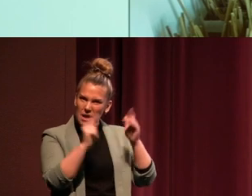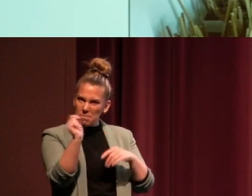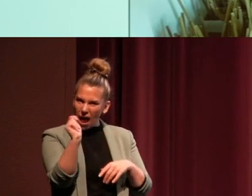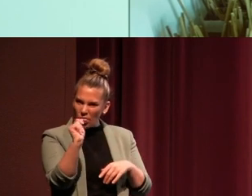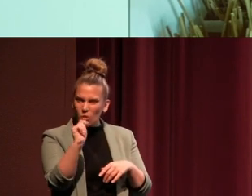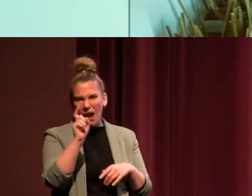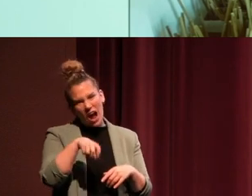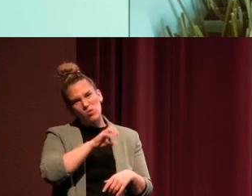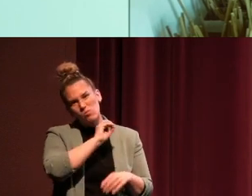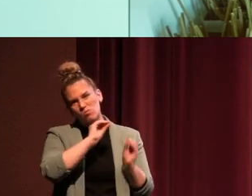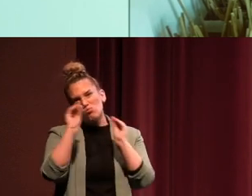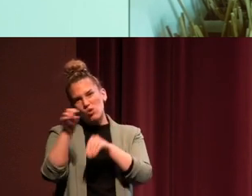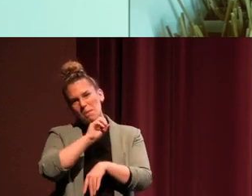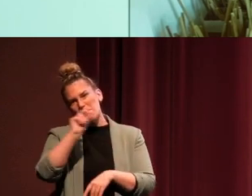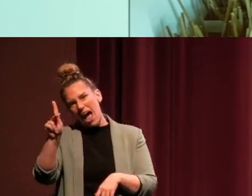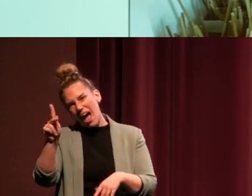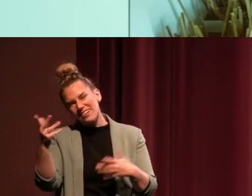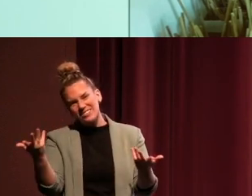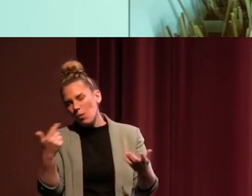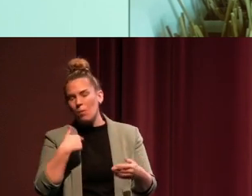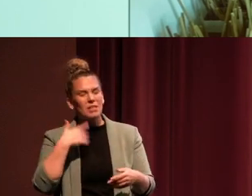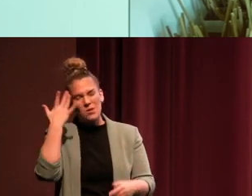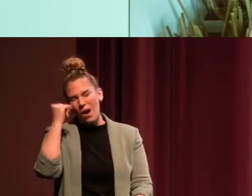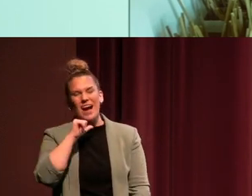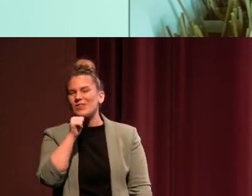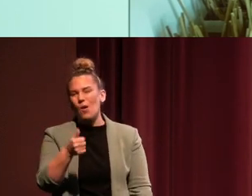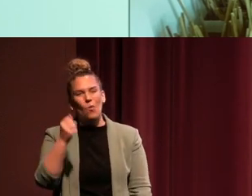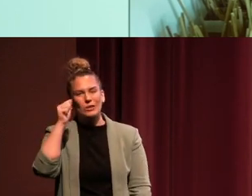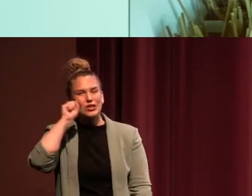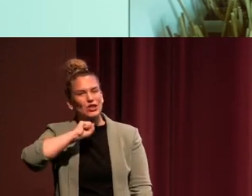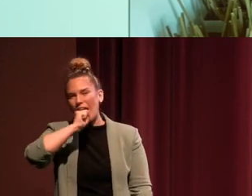back, which is why I don't shave anymore.